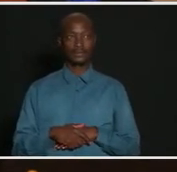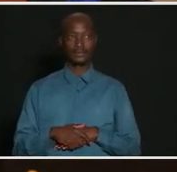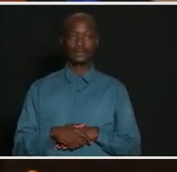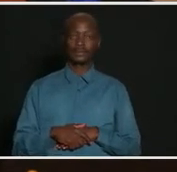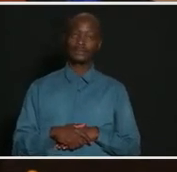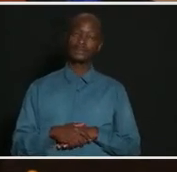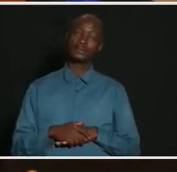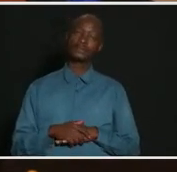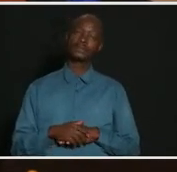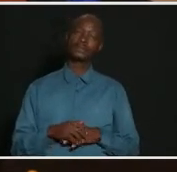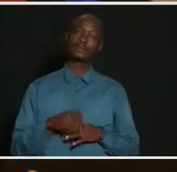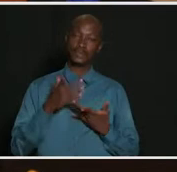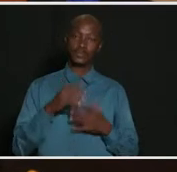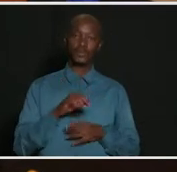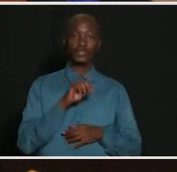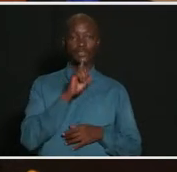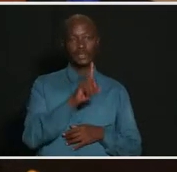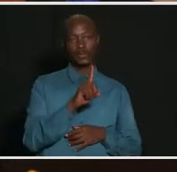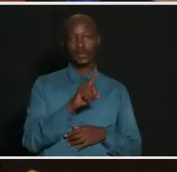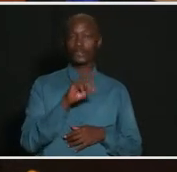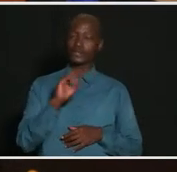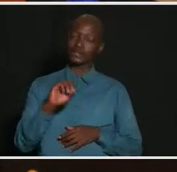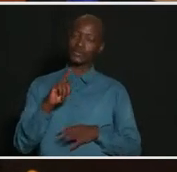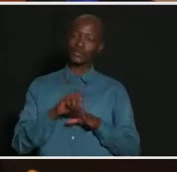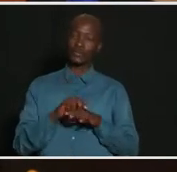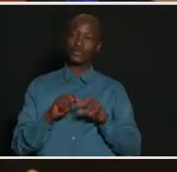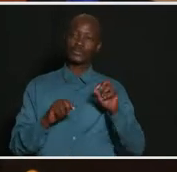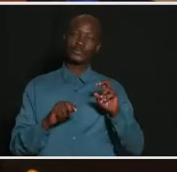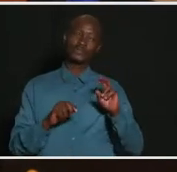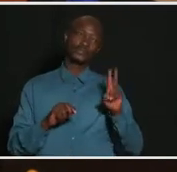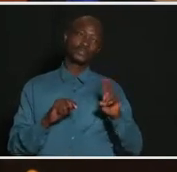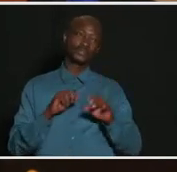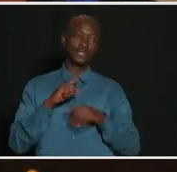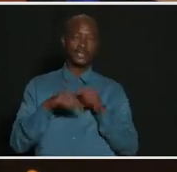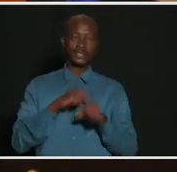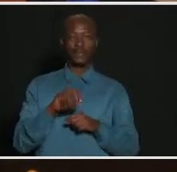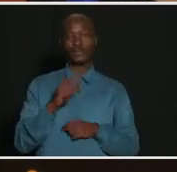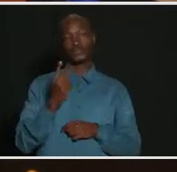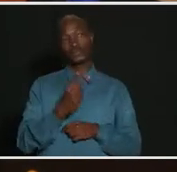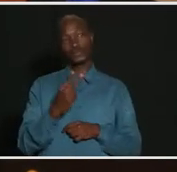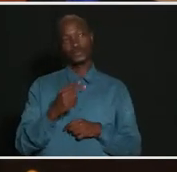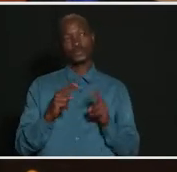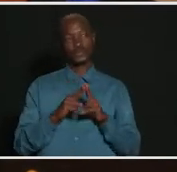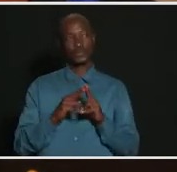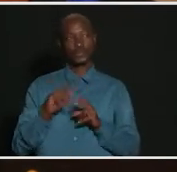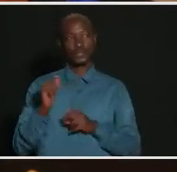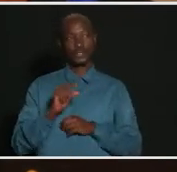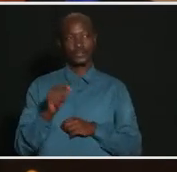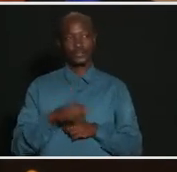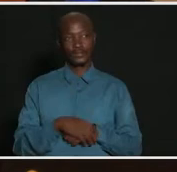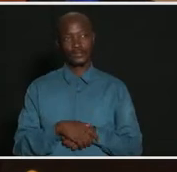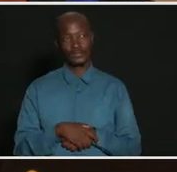the score there is still one nil for now it's about to be too very soon